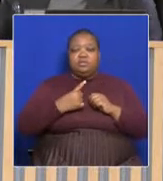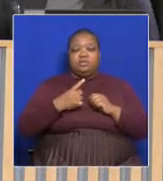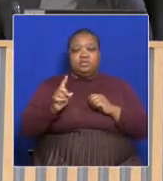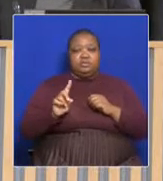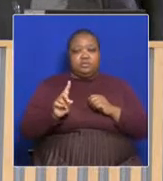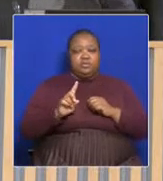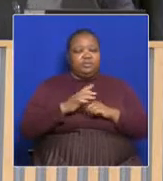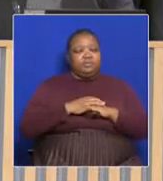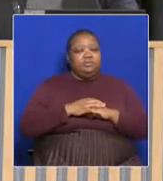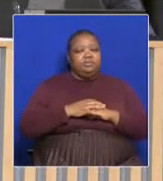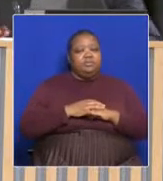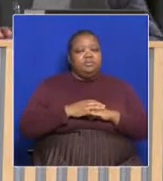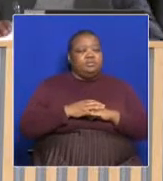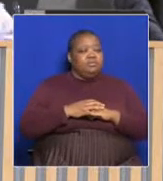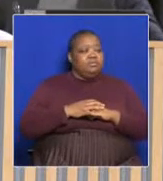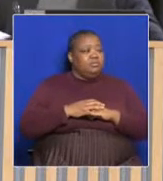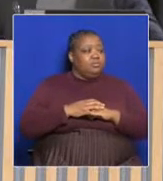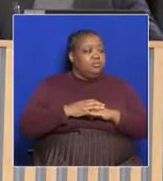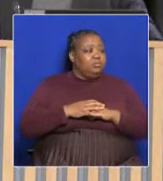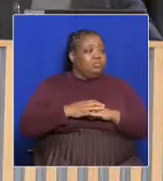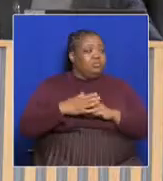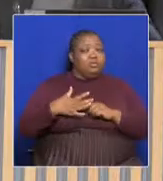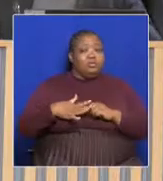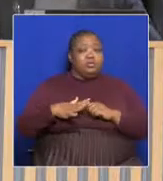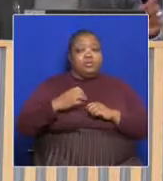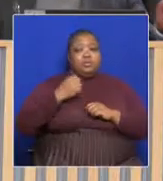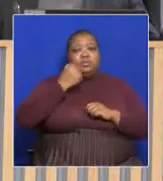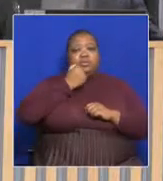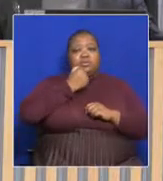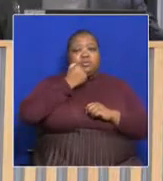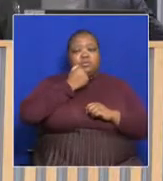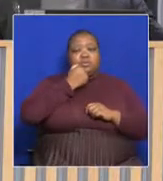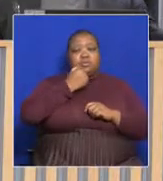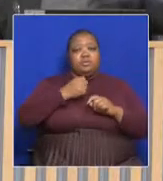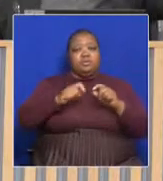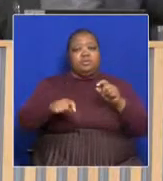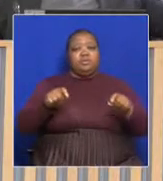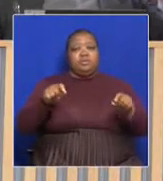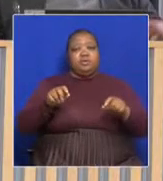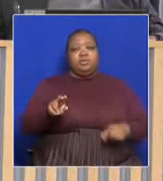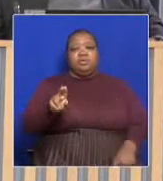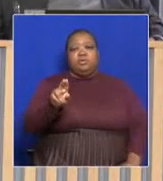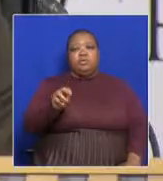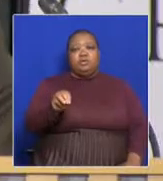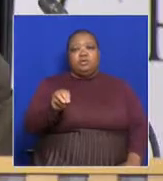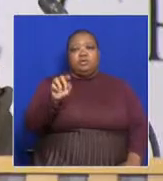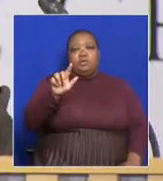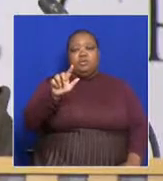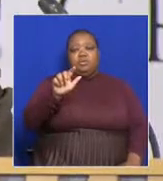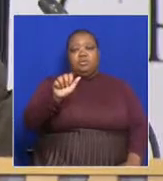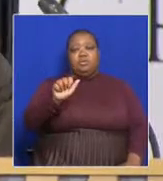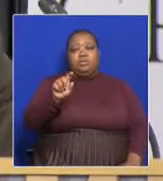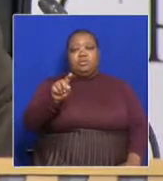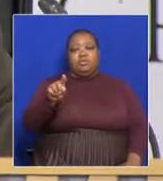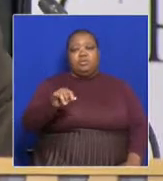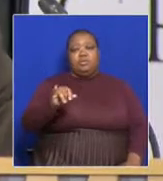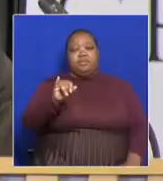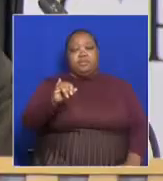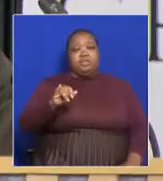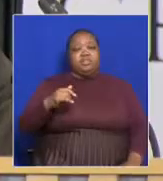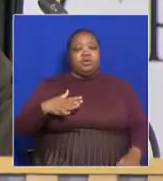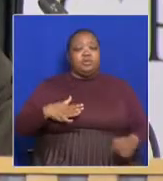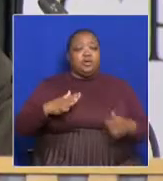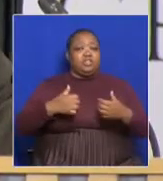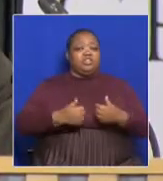to tender an apology to the people of Umlazi. I meant to challenge the notion that